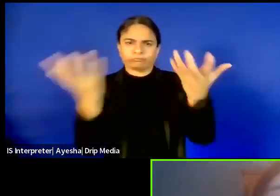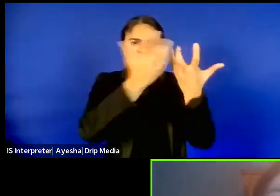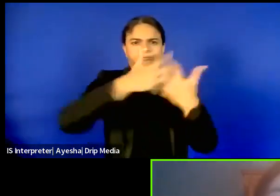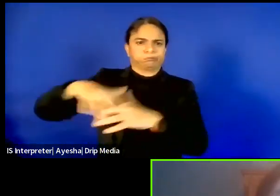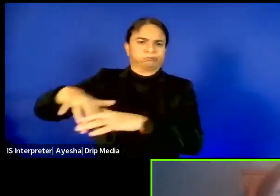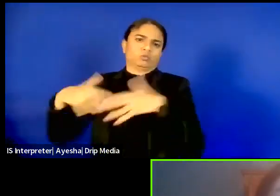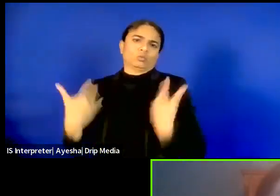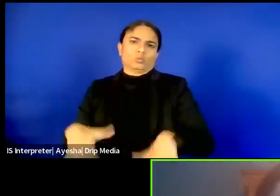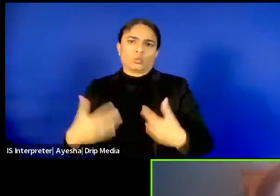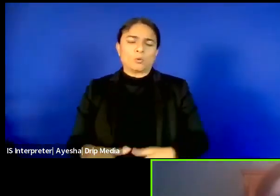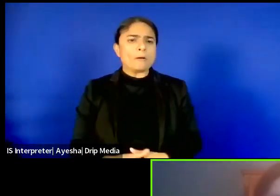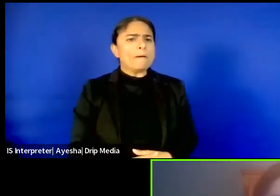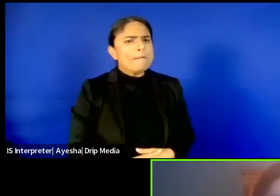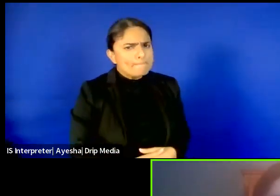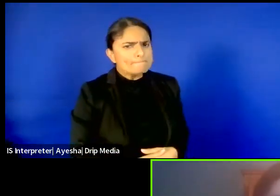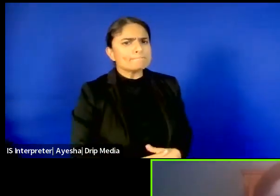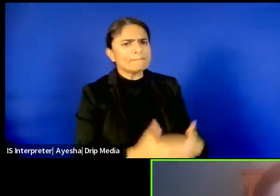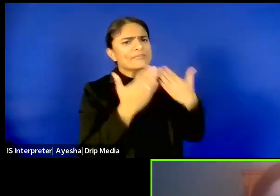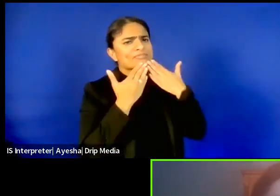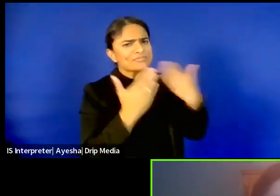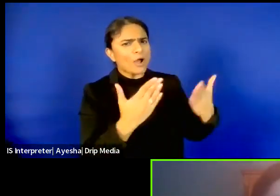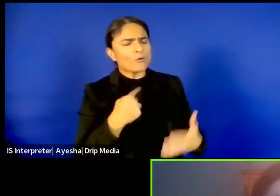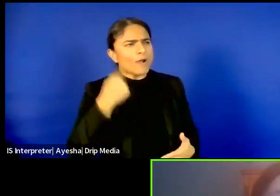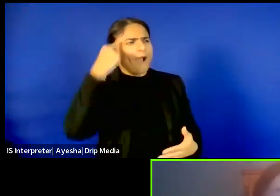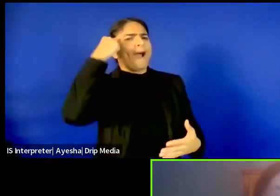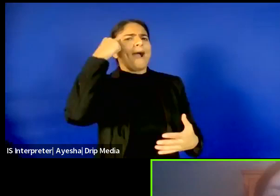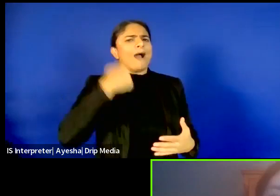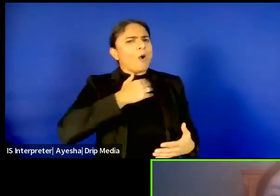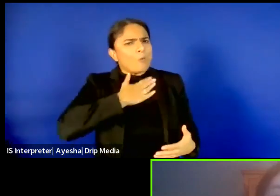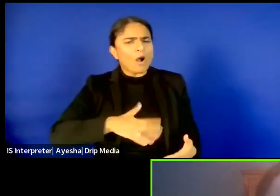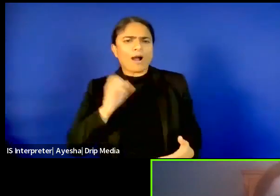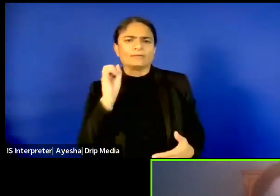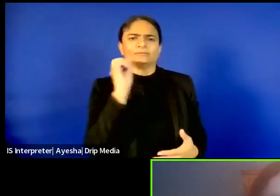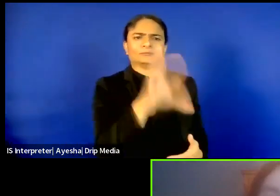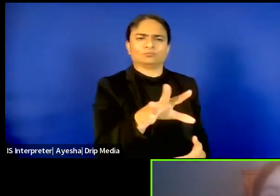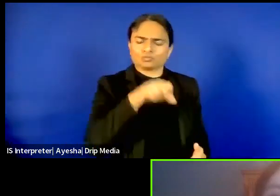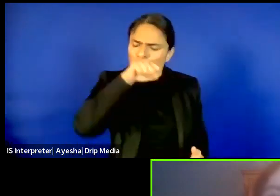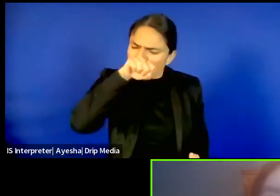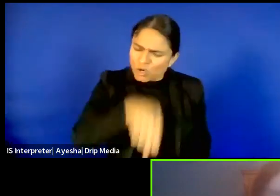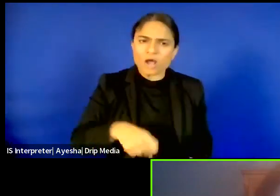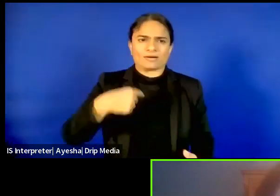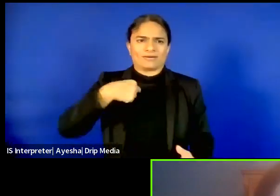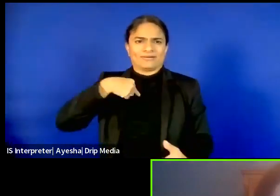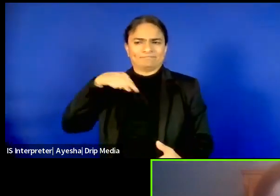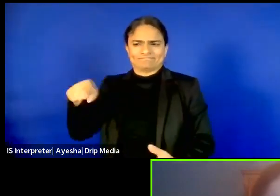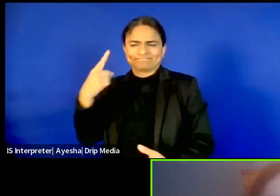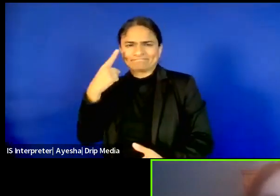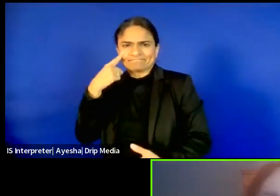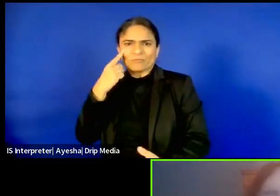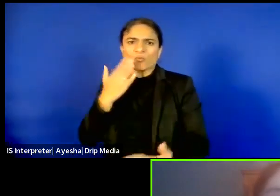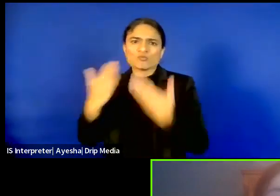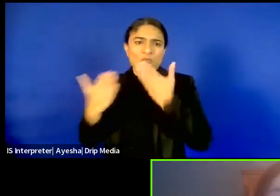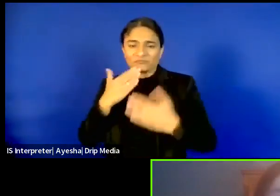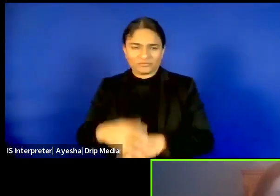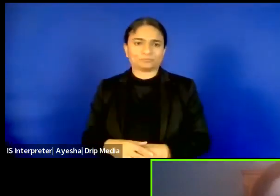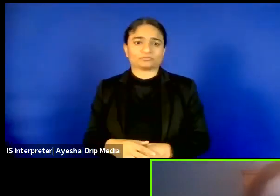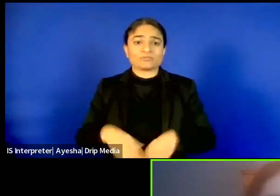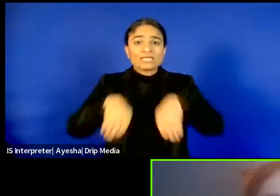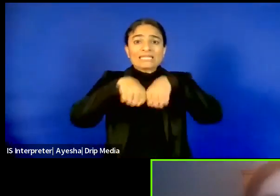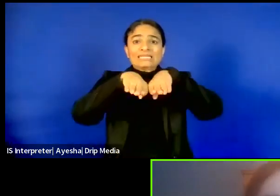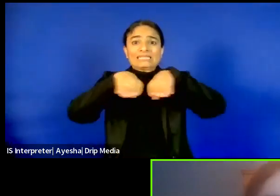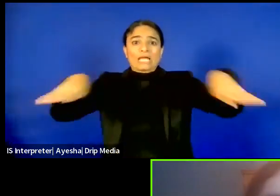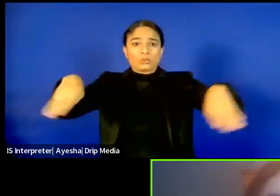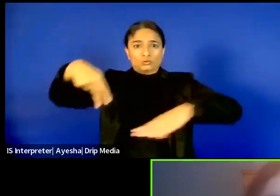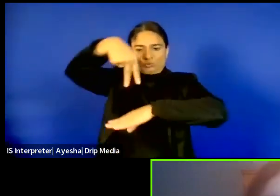well. Related to sharing the stage and opening up the stage, I also wanted to highlight that